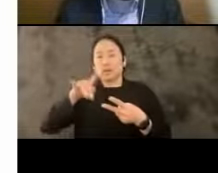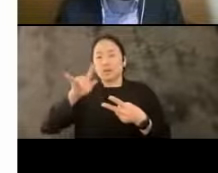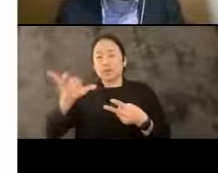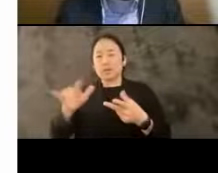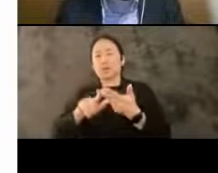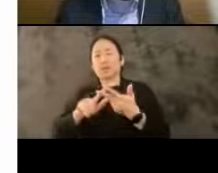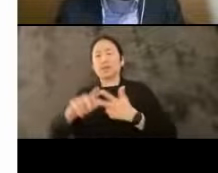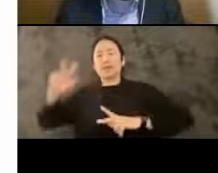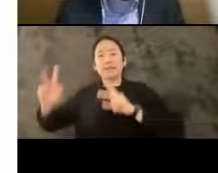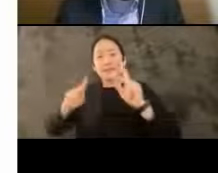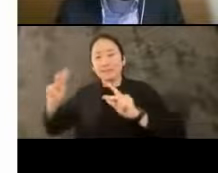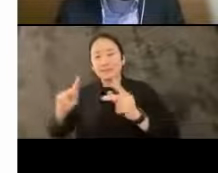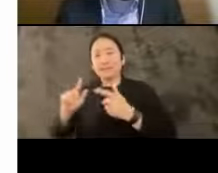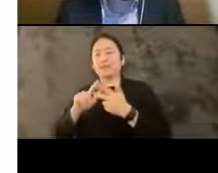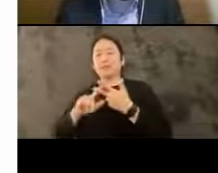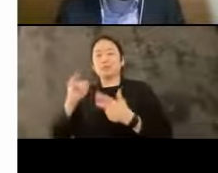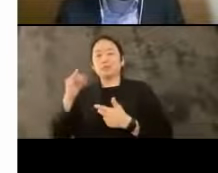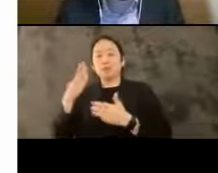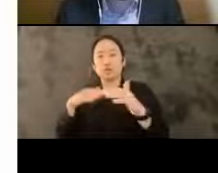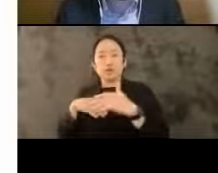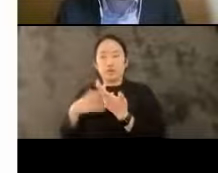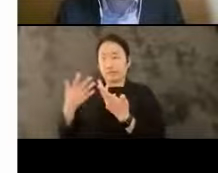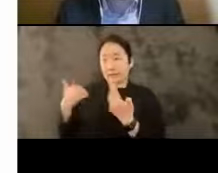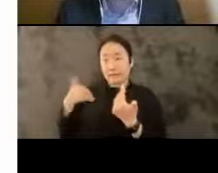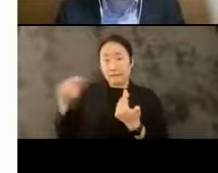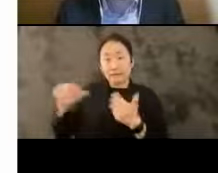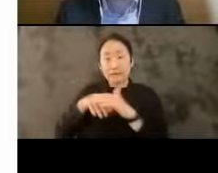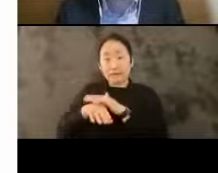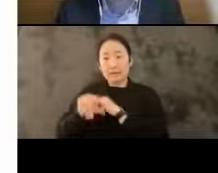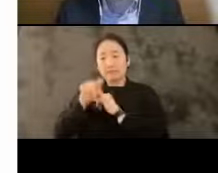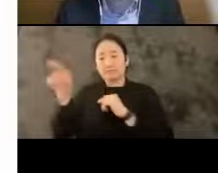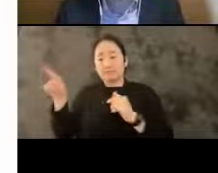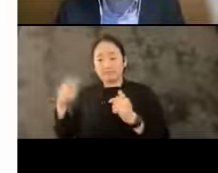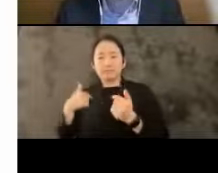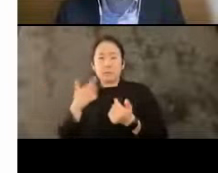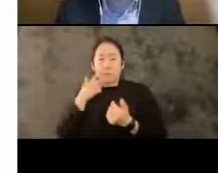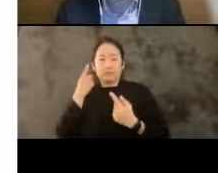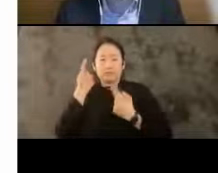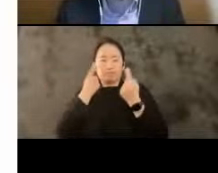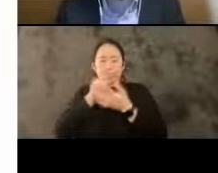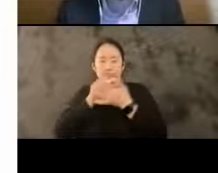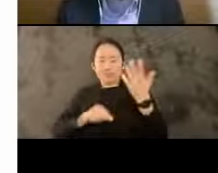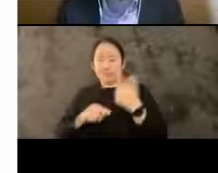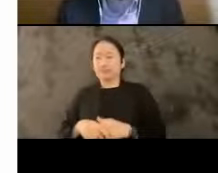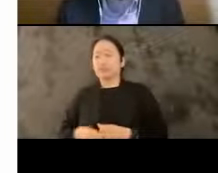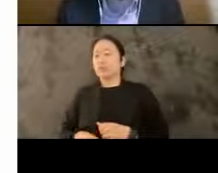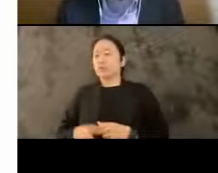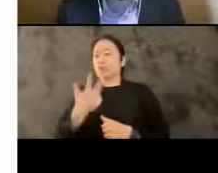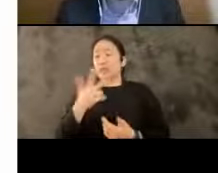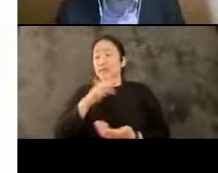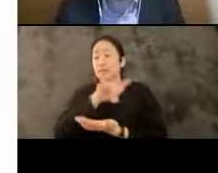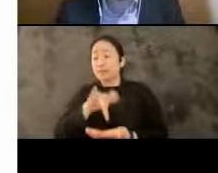job access around each station. And then the 3 stations in the middle here are near